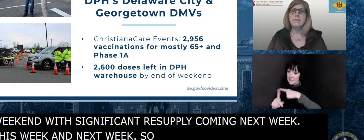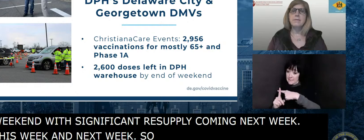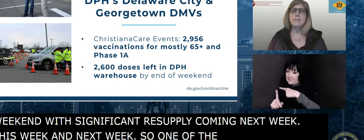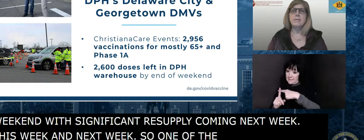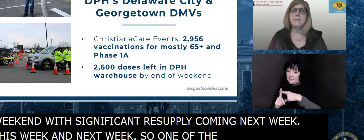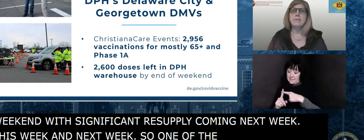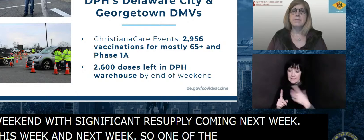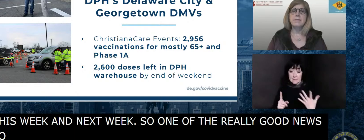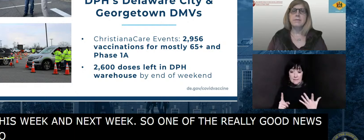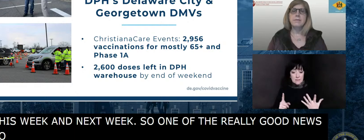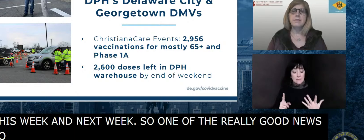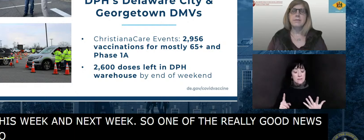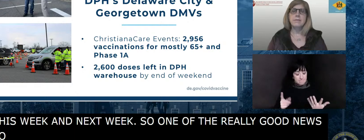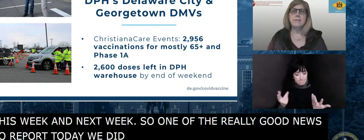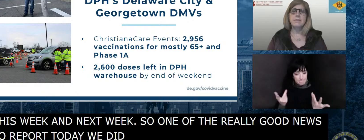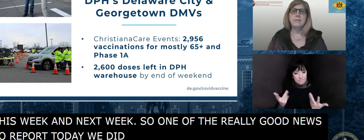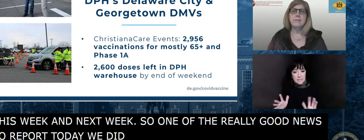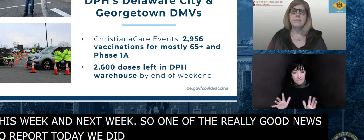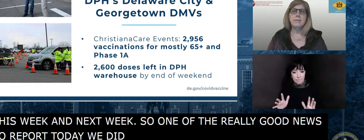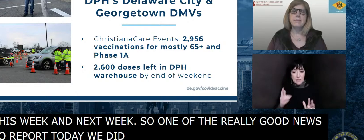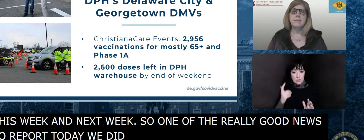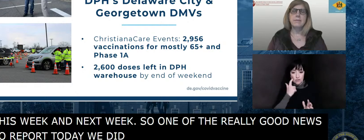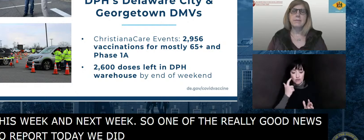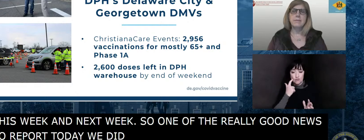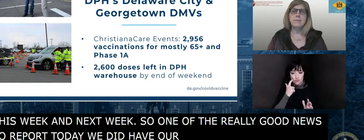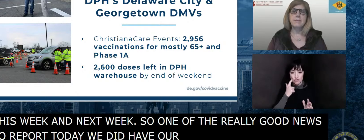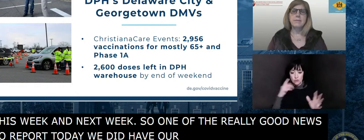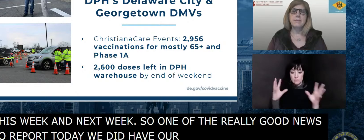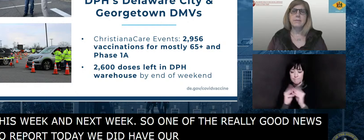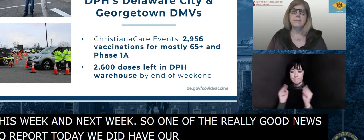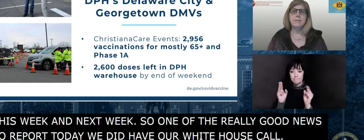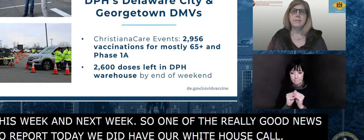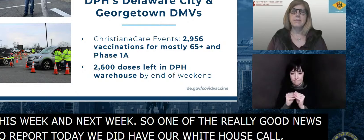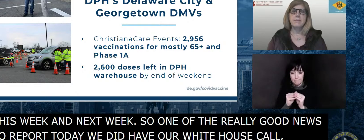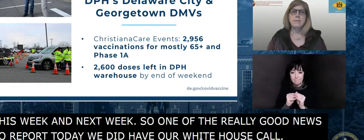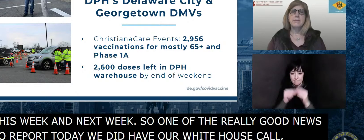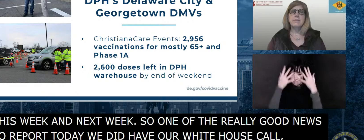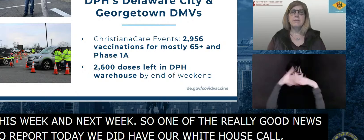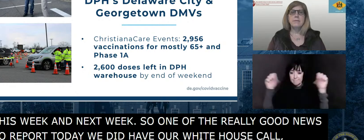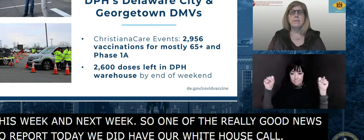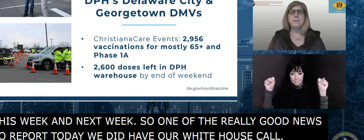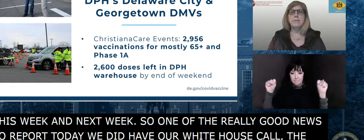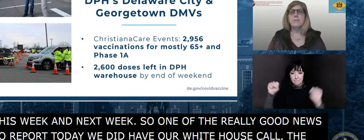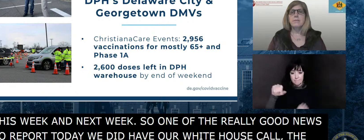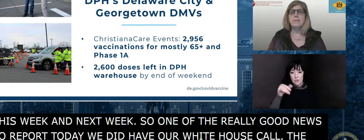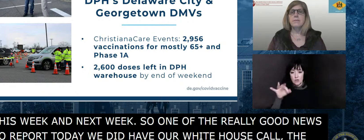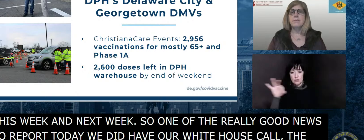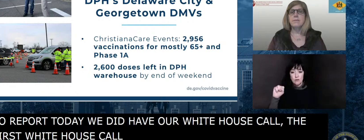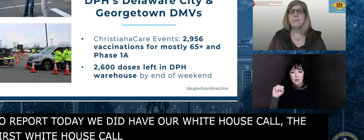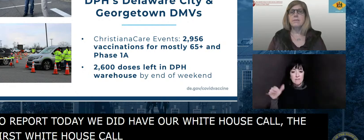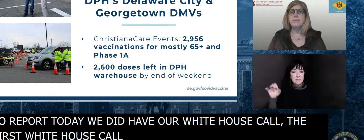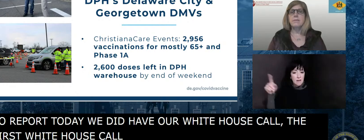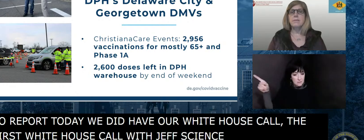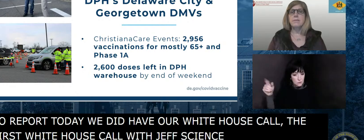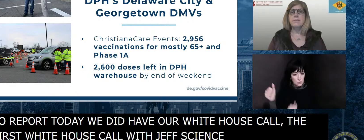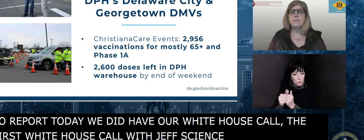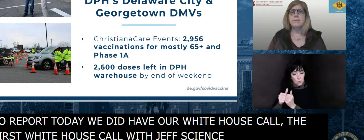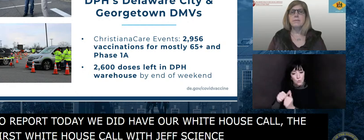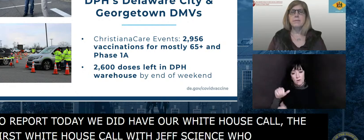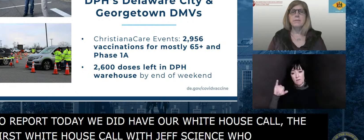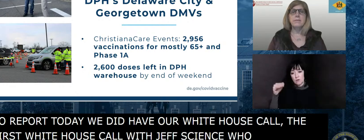did have our White House call, the first White House call with Jeff Zients, who's President Biden's